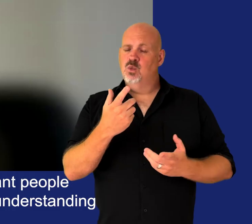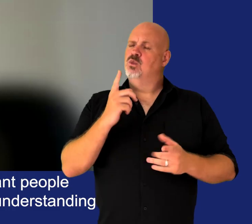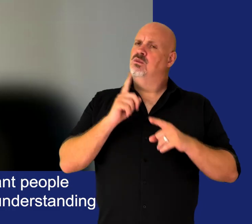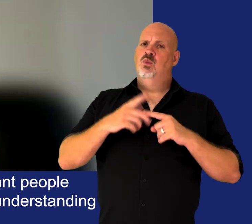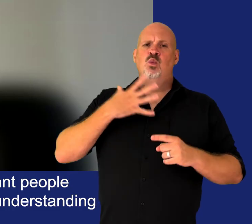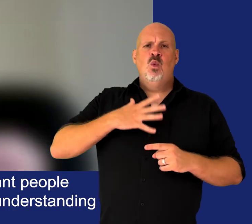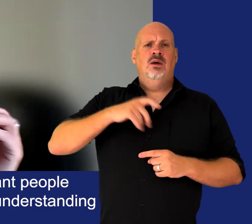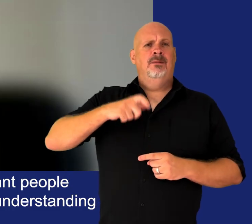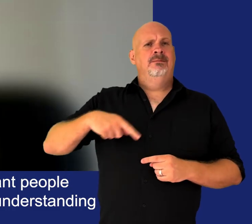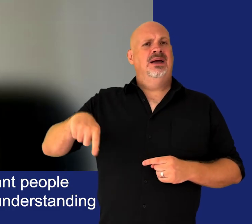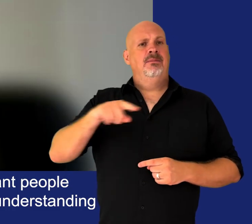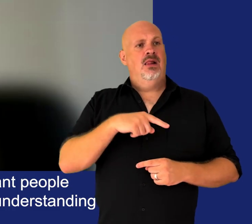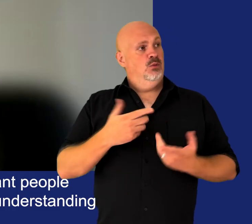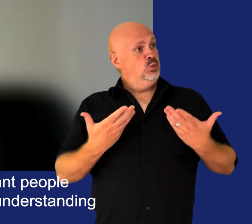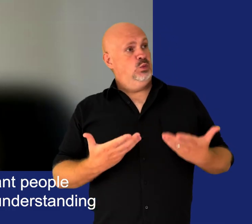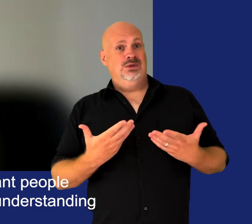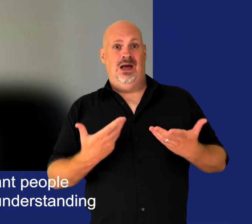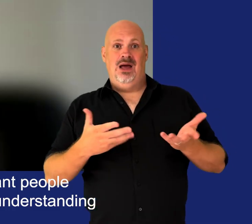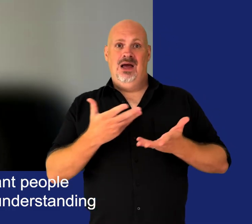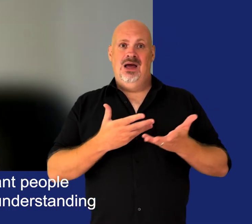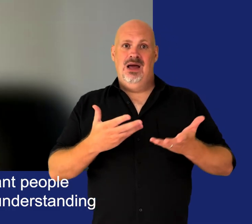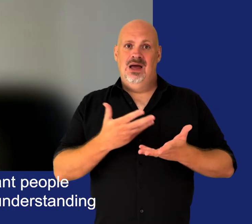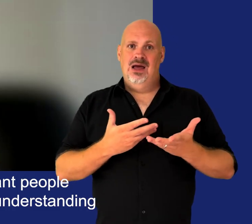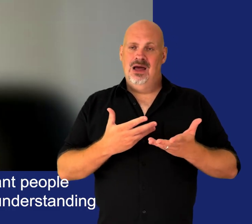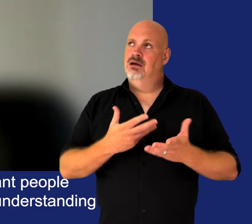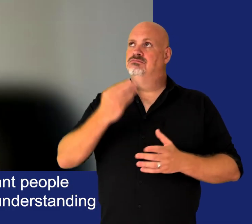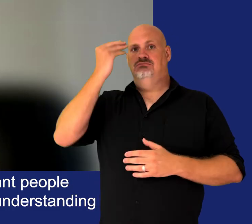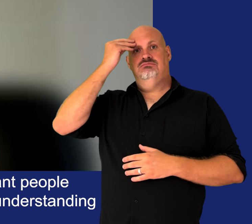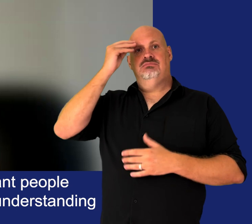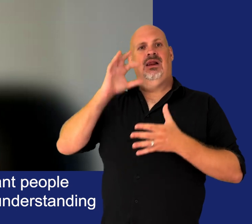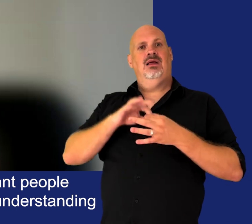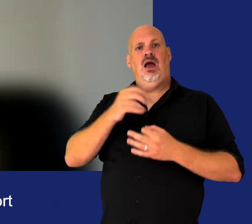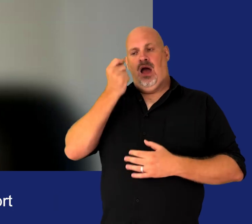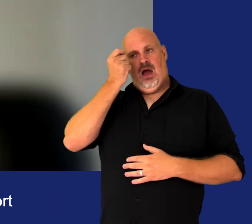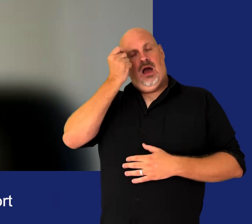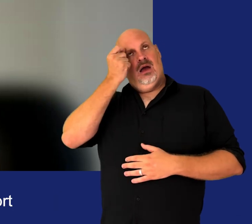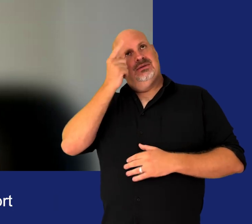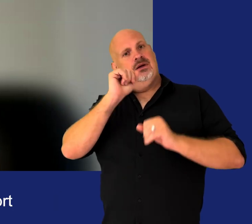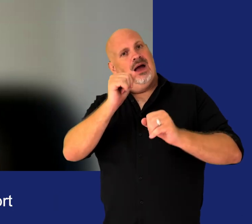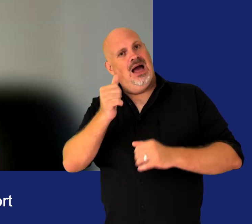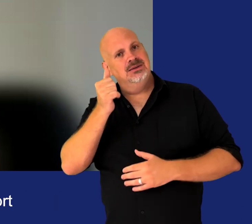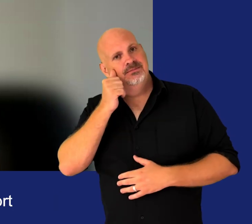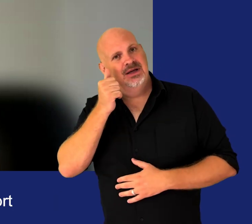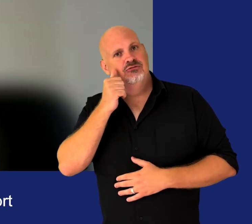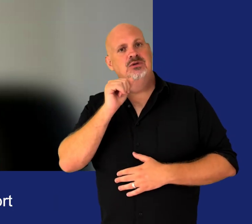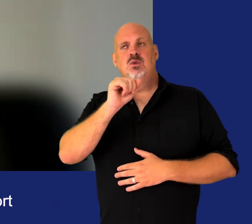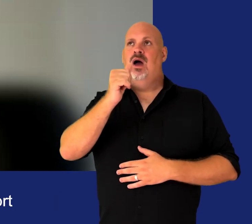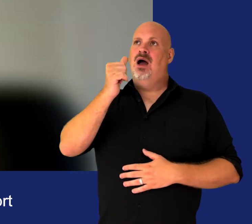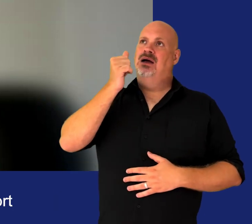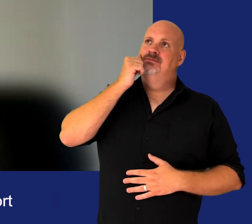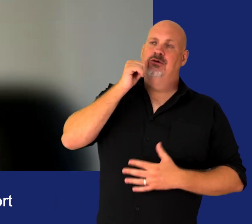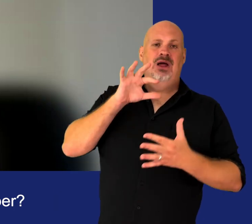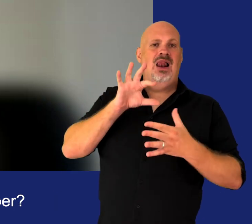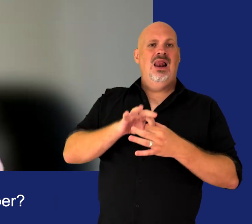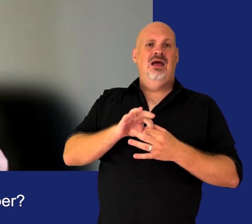you most want people to just take away from today when it comes to understanding about your experience of